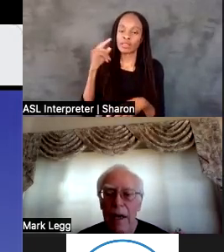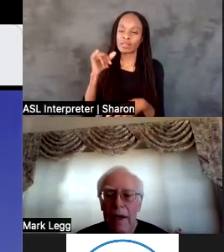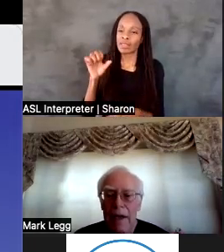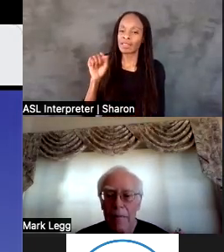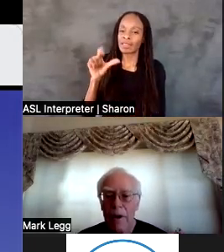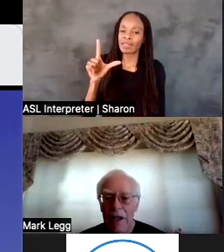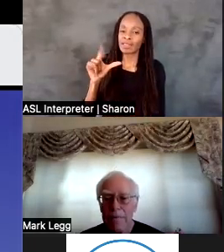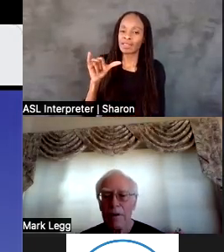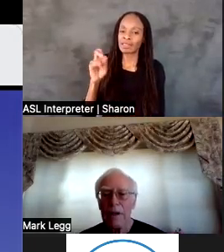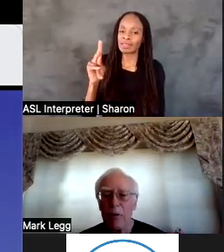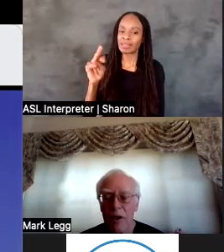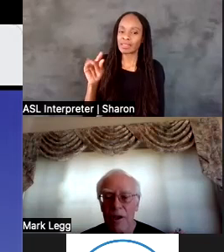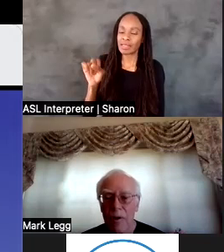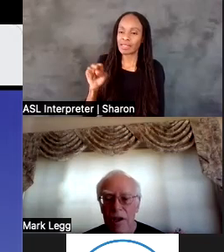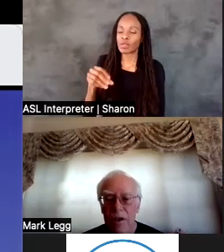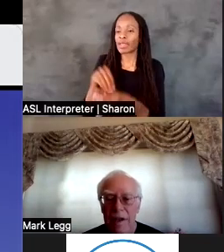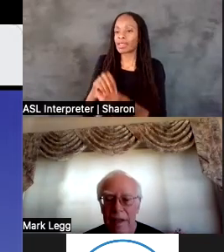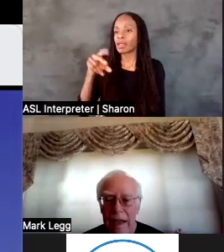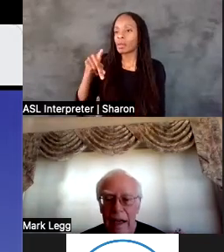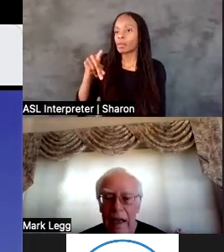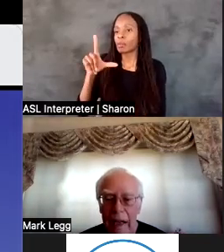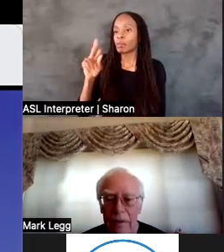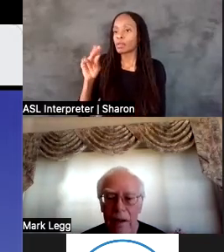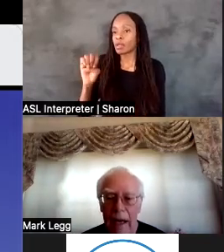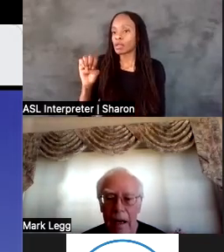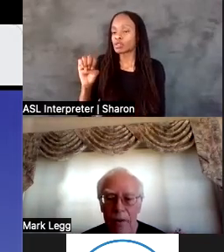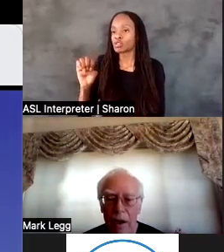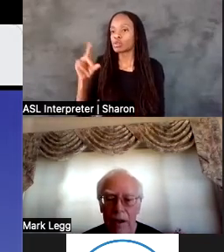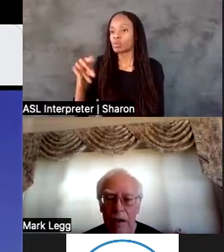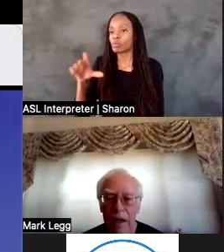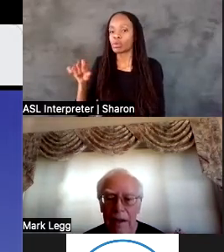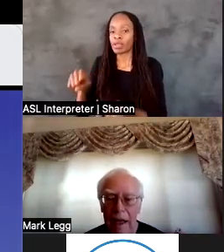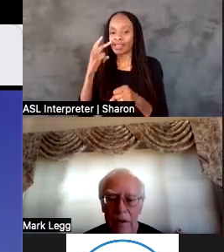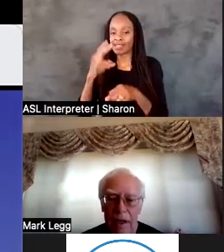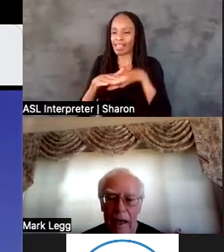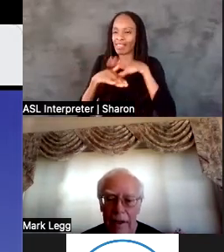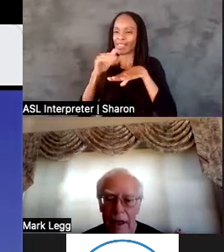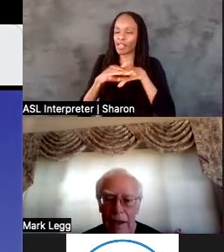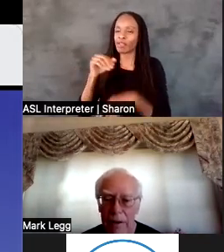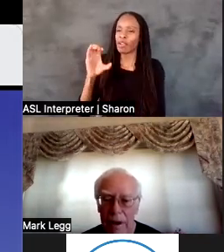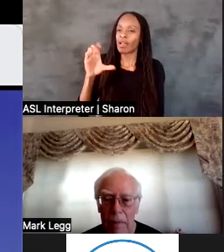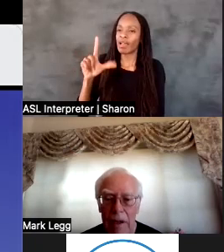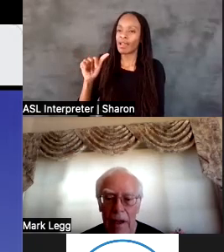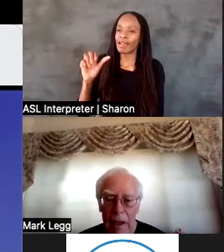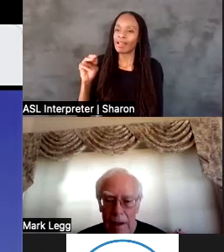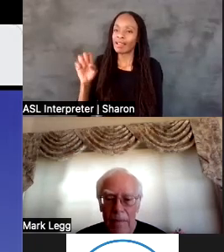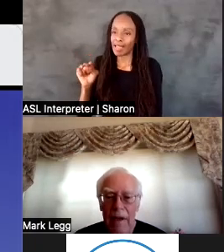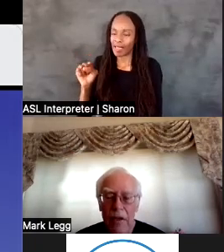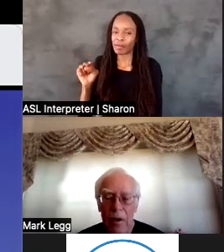So in the plunge pool, where it's eroded, you can see a layer of clams, all those little clams sticking out of the side, sort of the